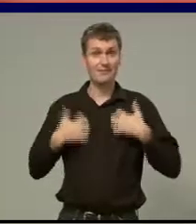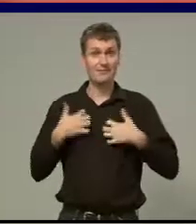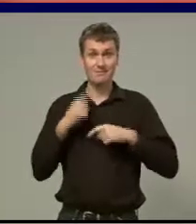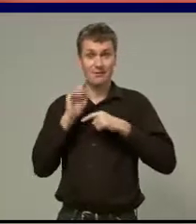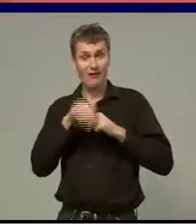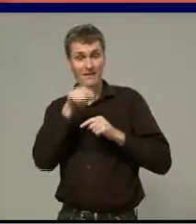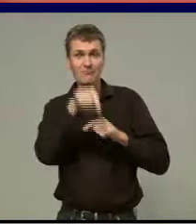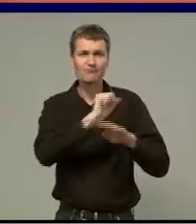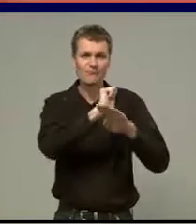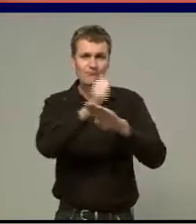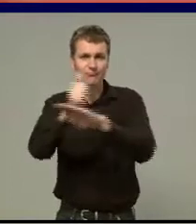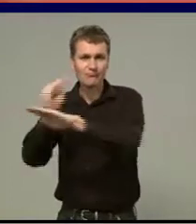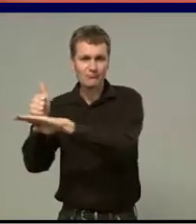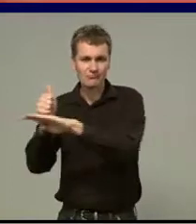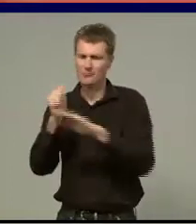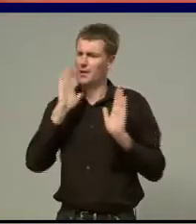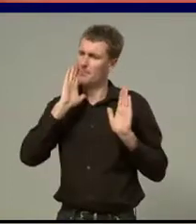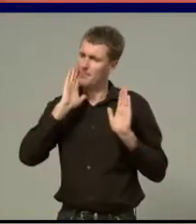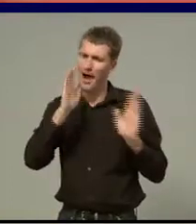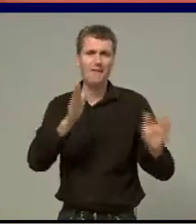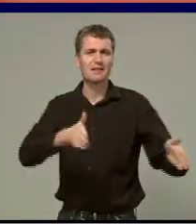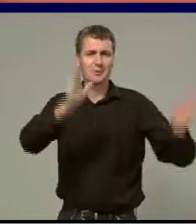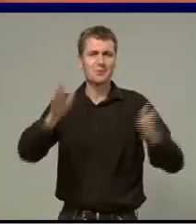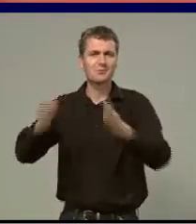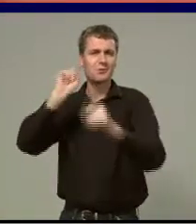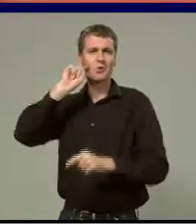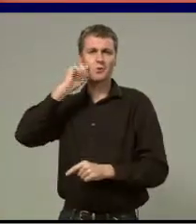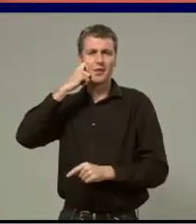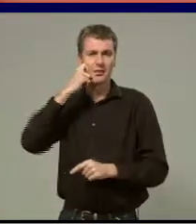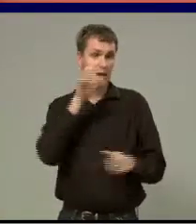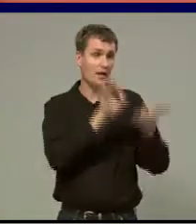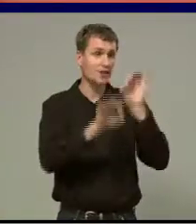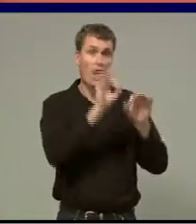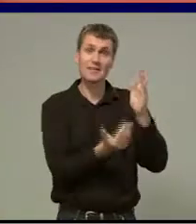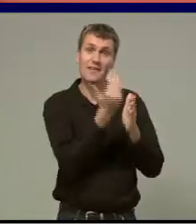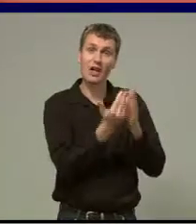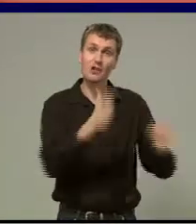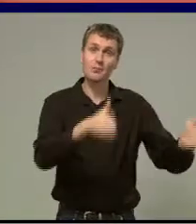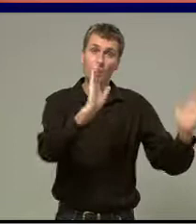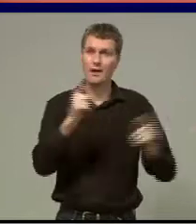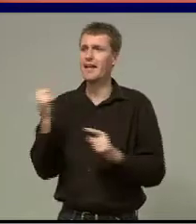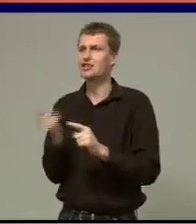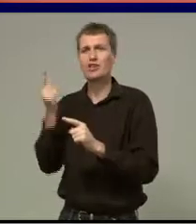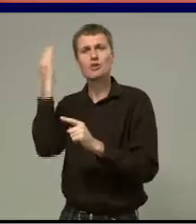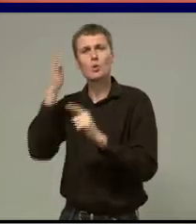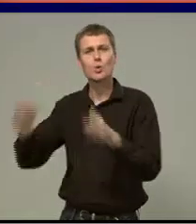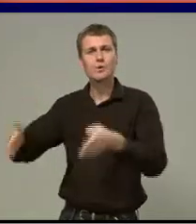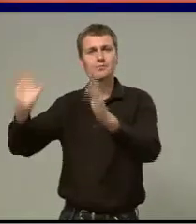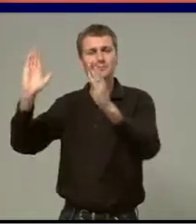and how magnificent the facilities are going to be, both in the science and innovation side and also the engineering school. So